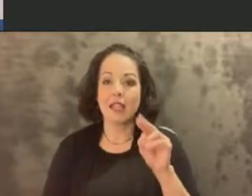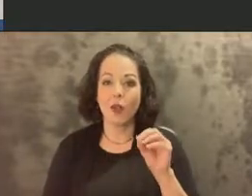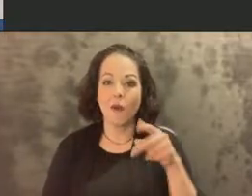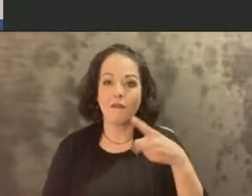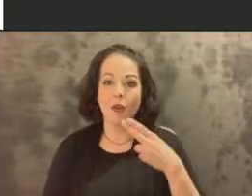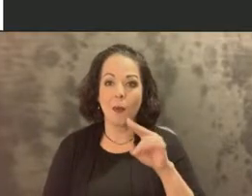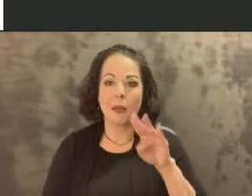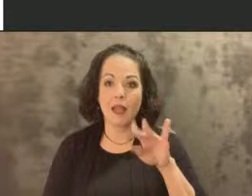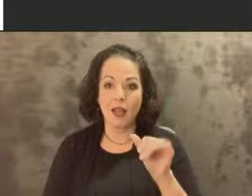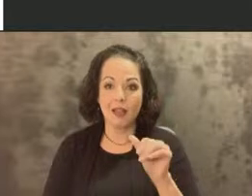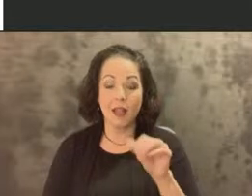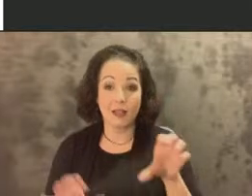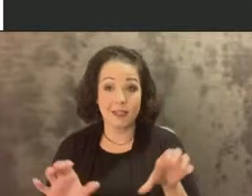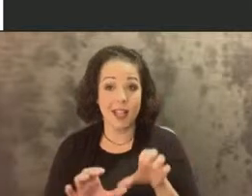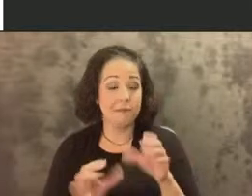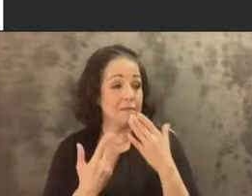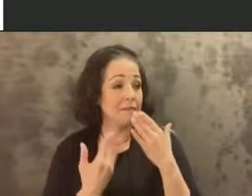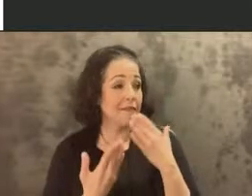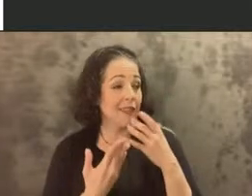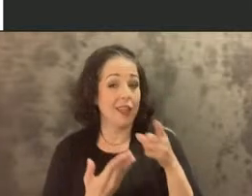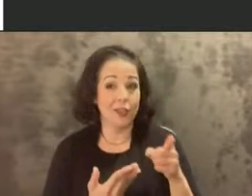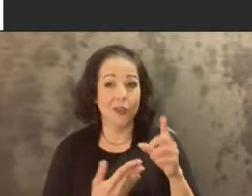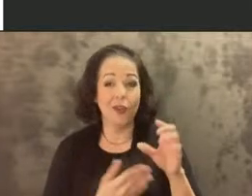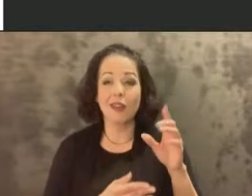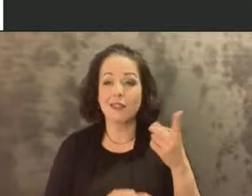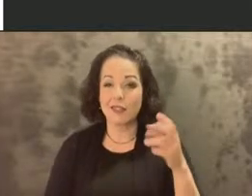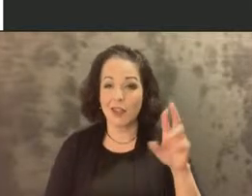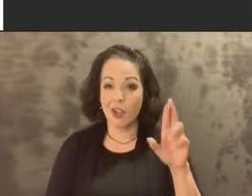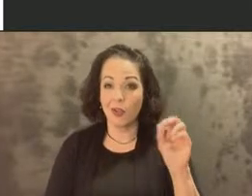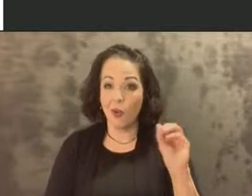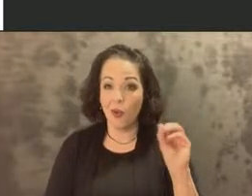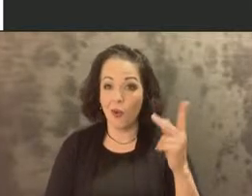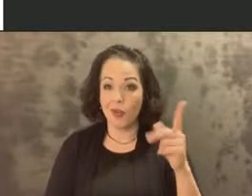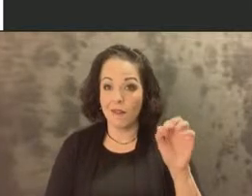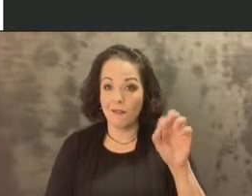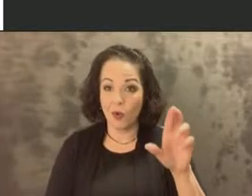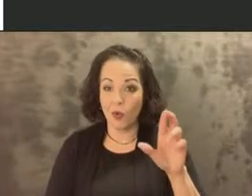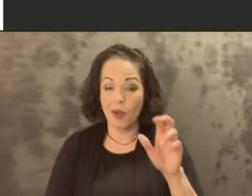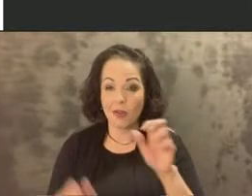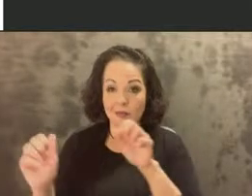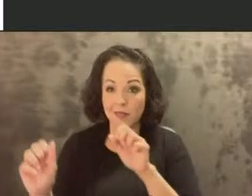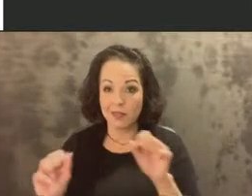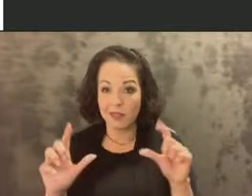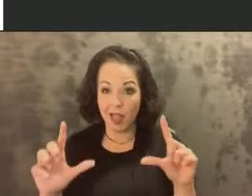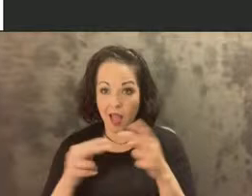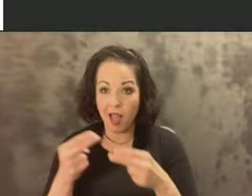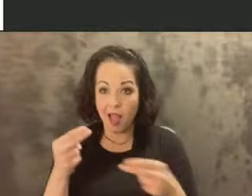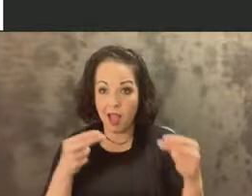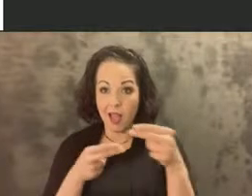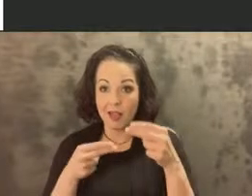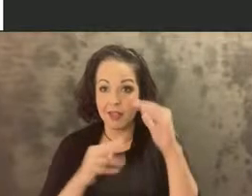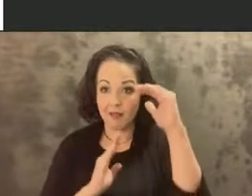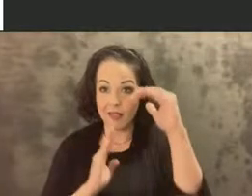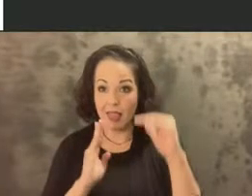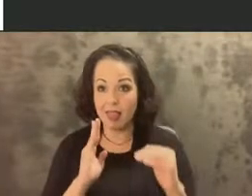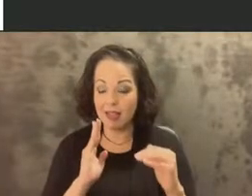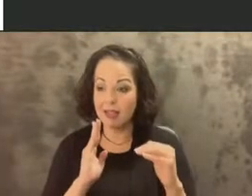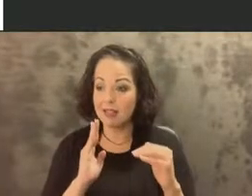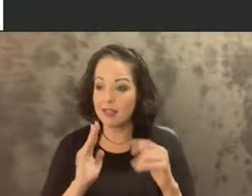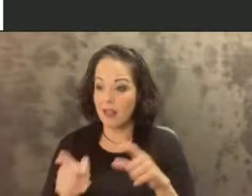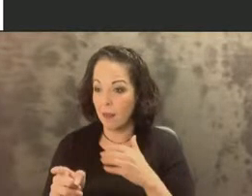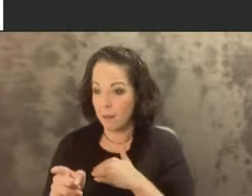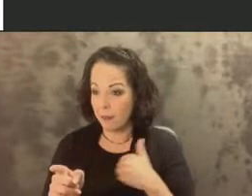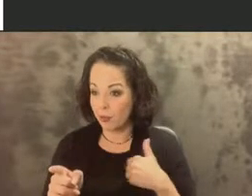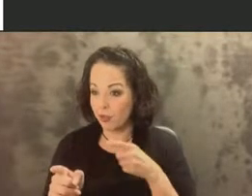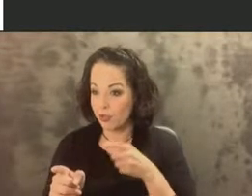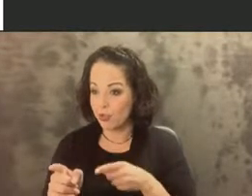you. Thank you, Dr. Okafor. Can we go to the slide that has a list of members of